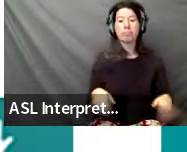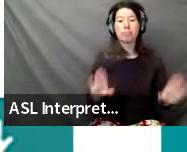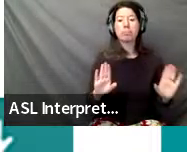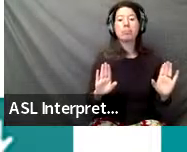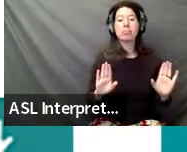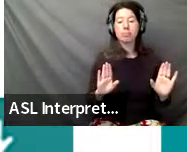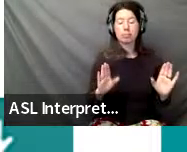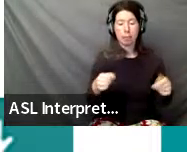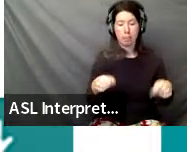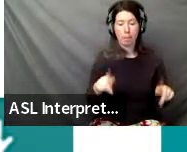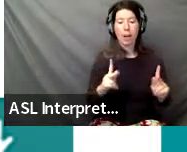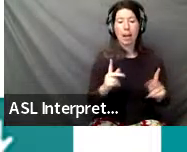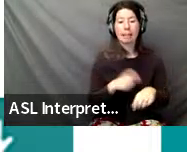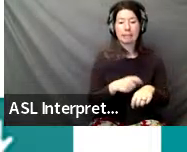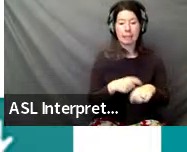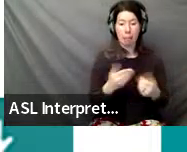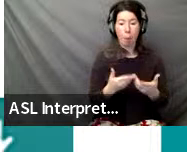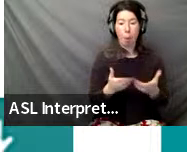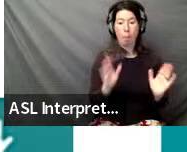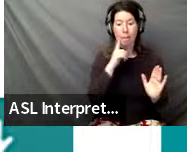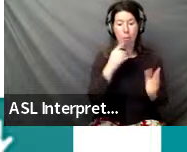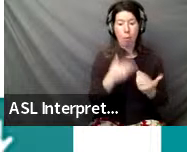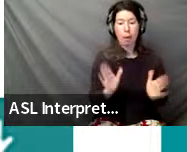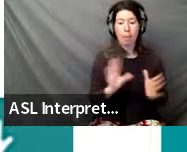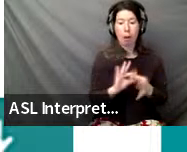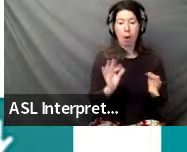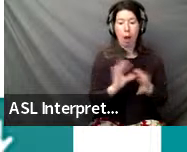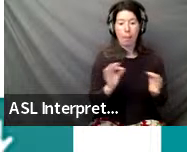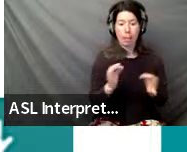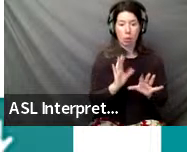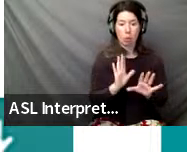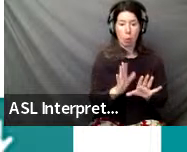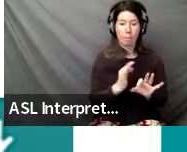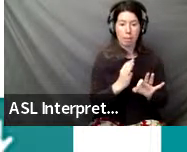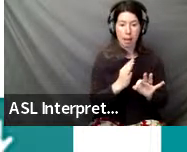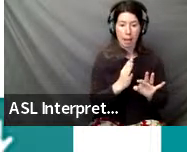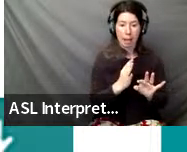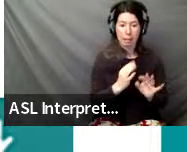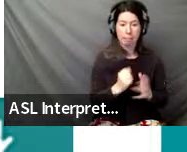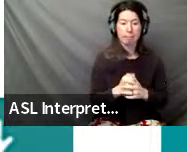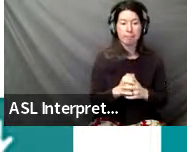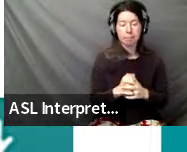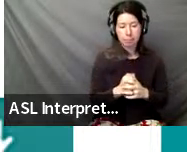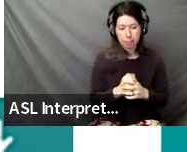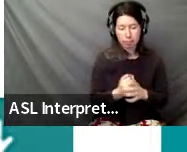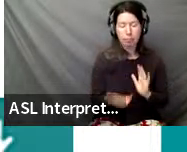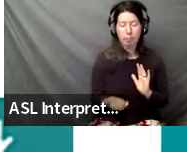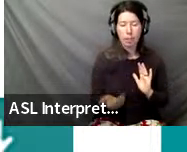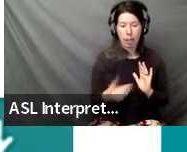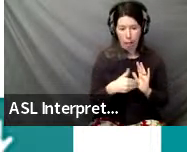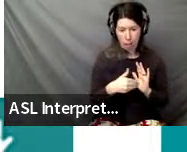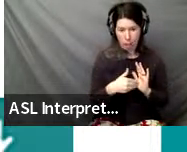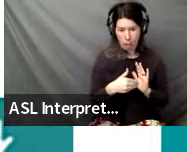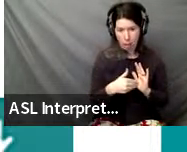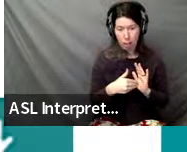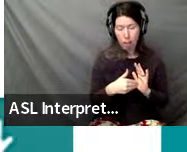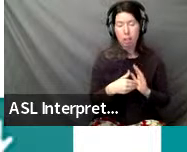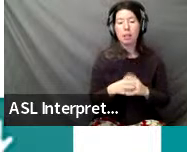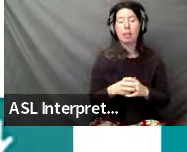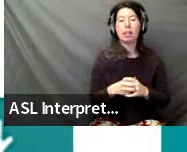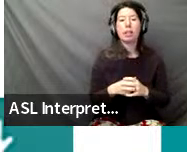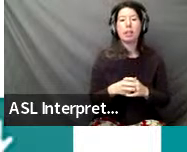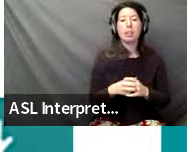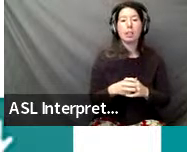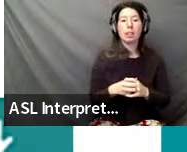time to open it up to the public for an opportunity to share your feedback with the CAG. Again, we ask